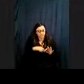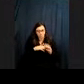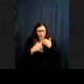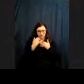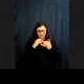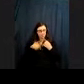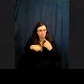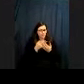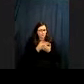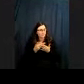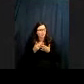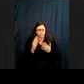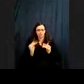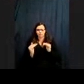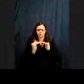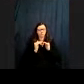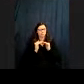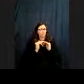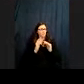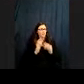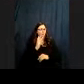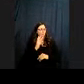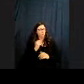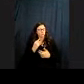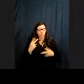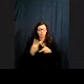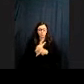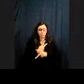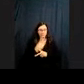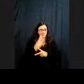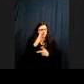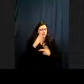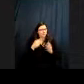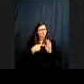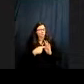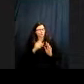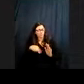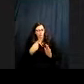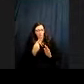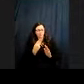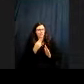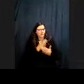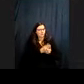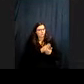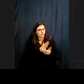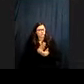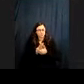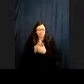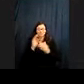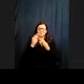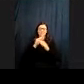as elegant, or worse, yield only abstractions? Heavens,